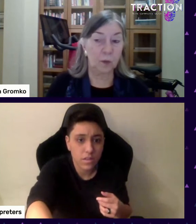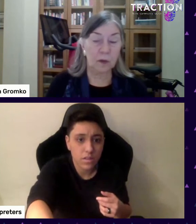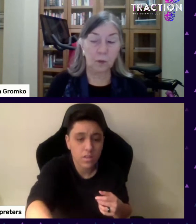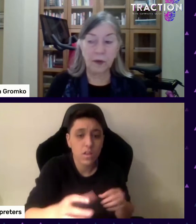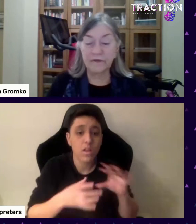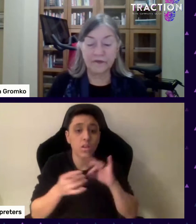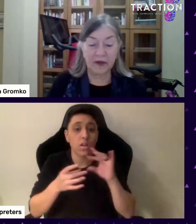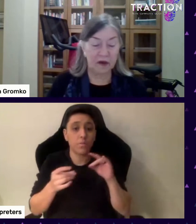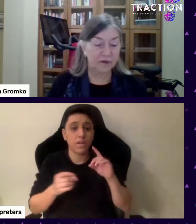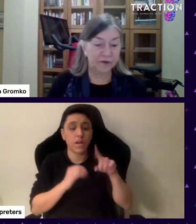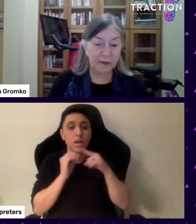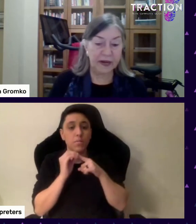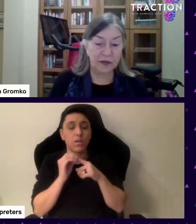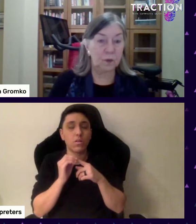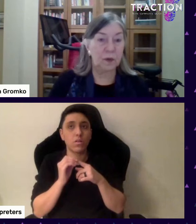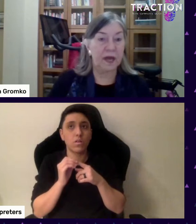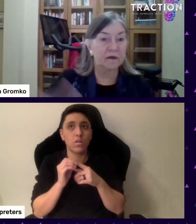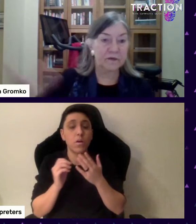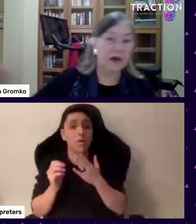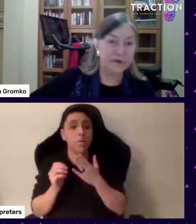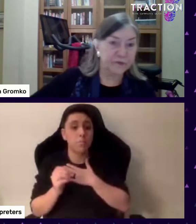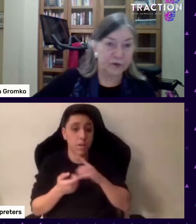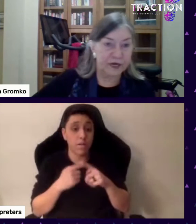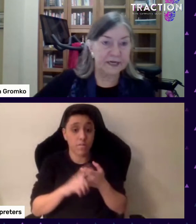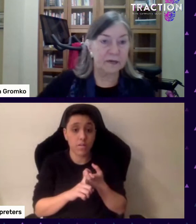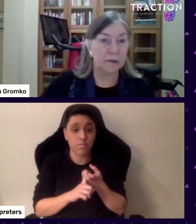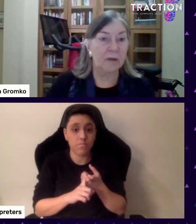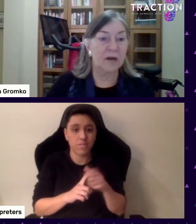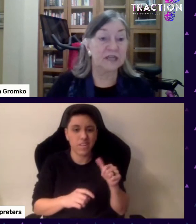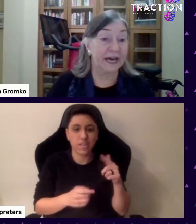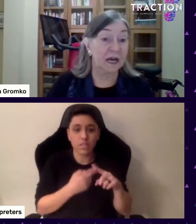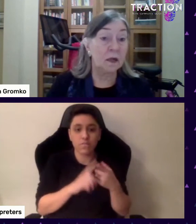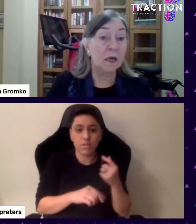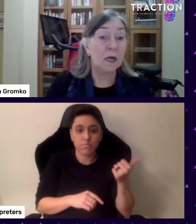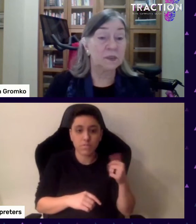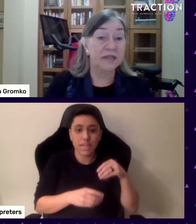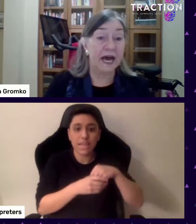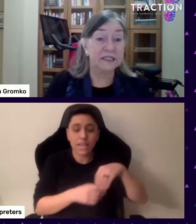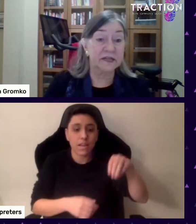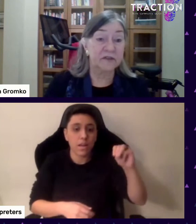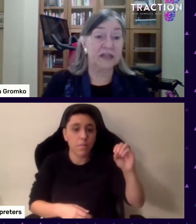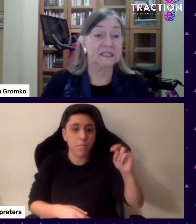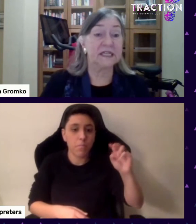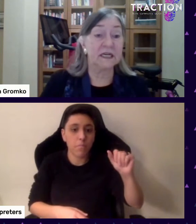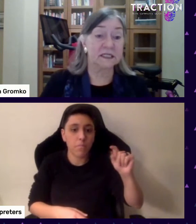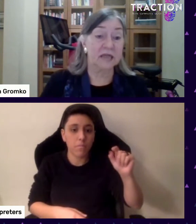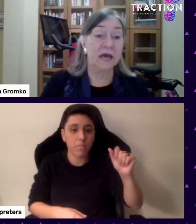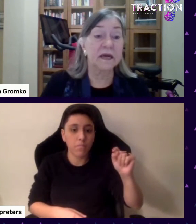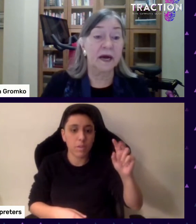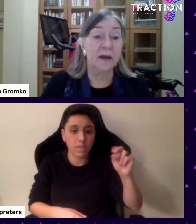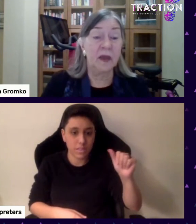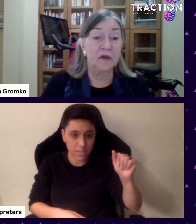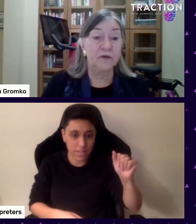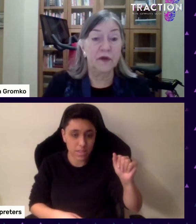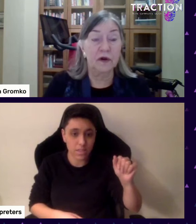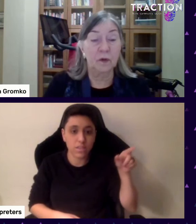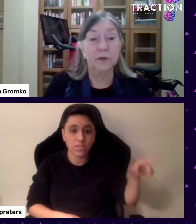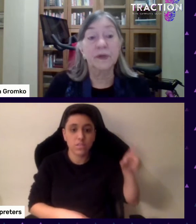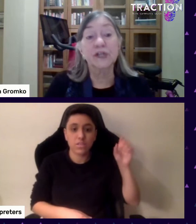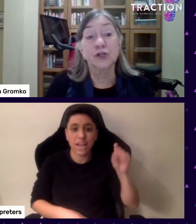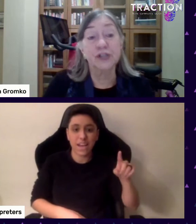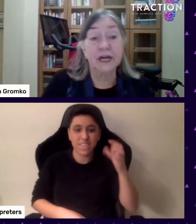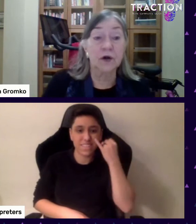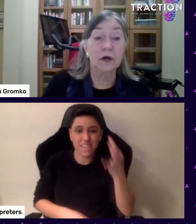about a friend of mine who had another friend in Montana was asked at the vaccine site for